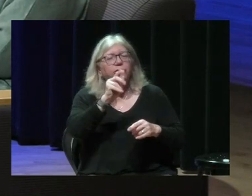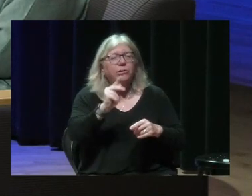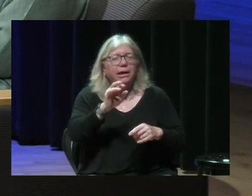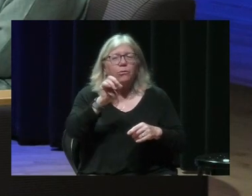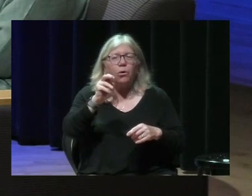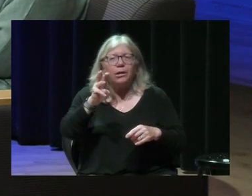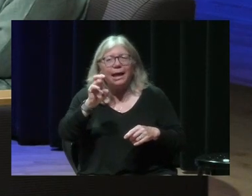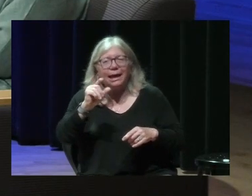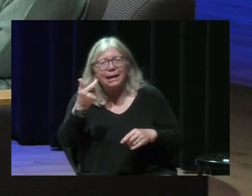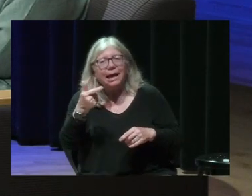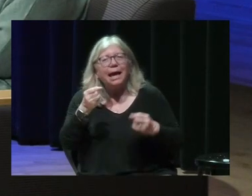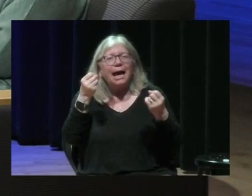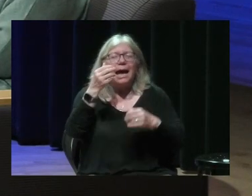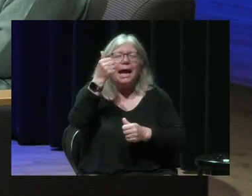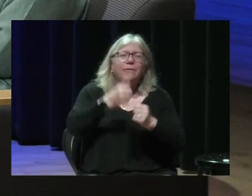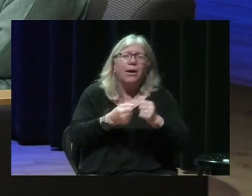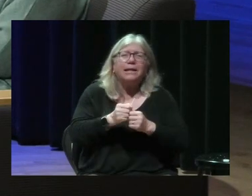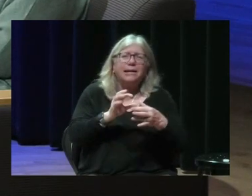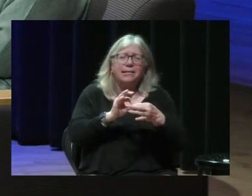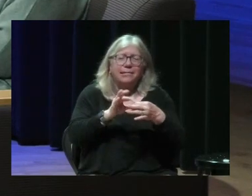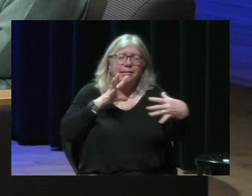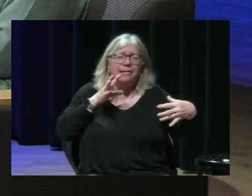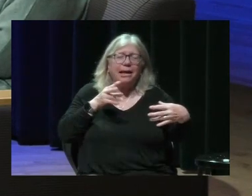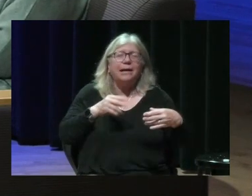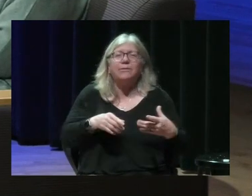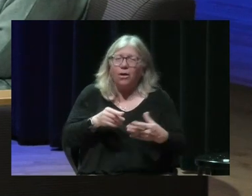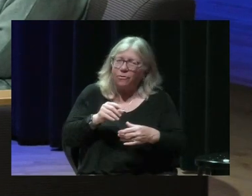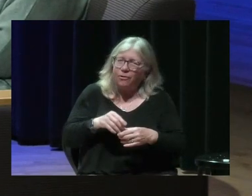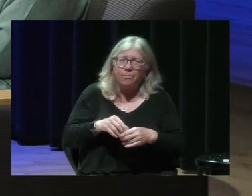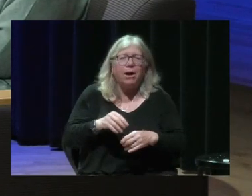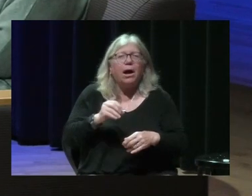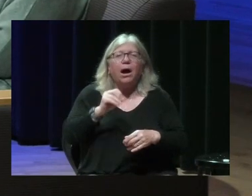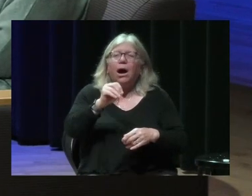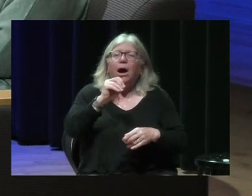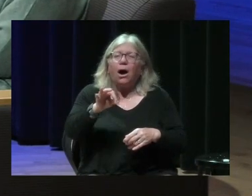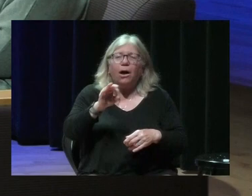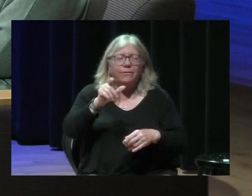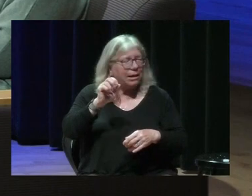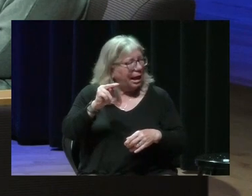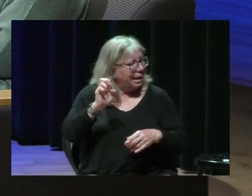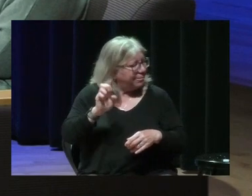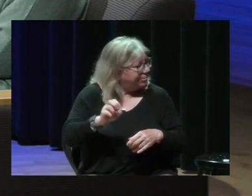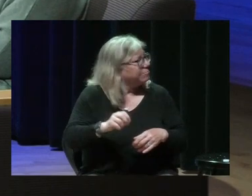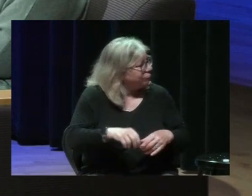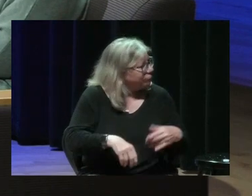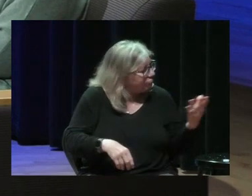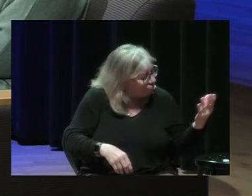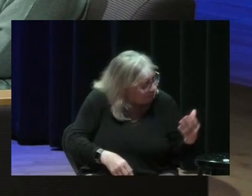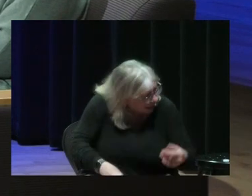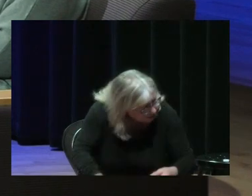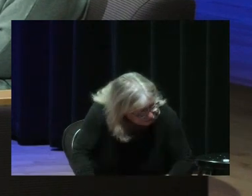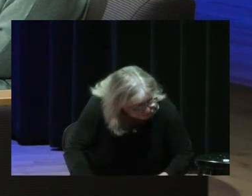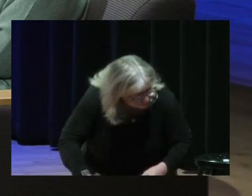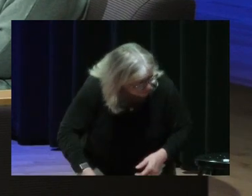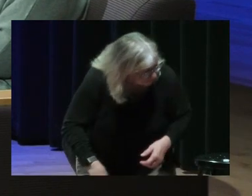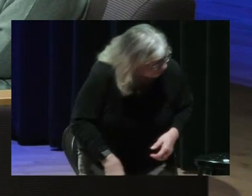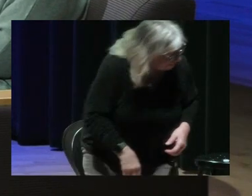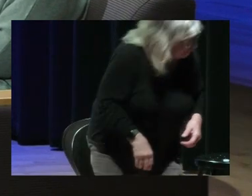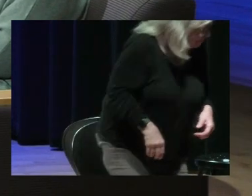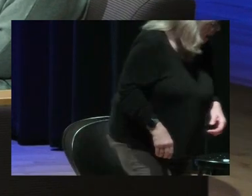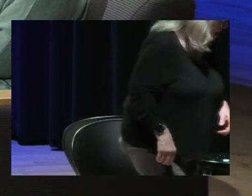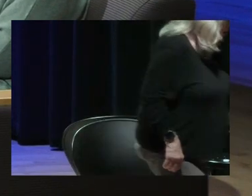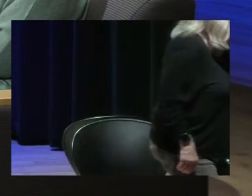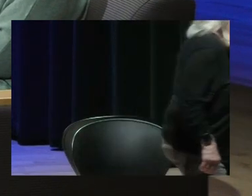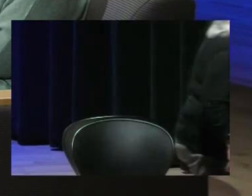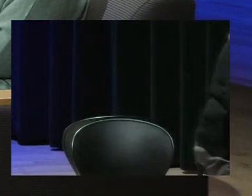thing is everybody needs to get offline a little bit here. Like, all of this behavior has been incited so much by online things.